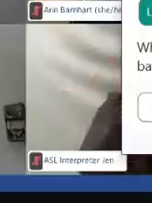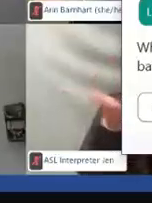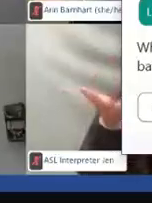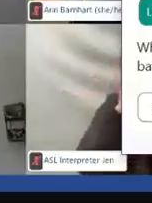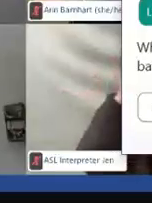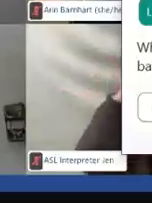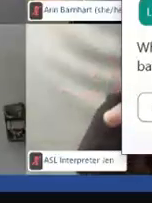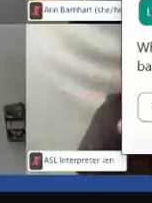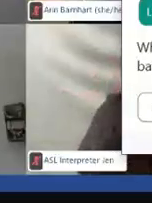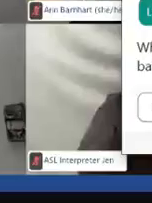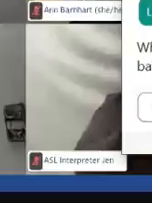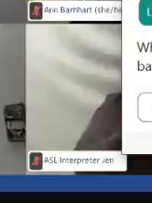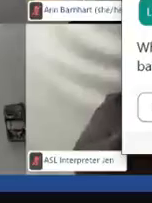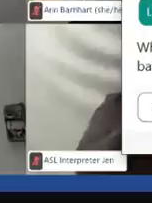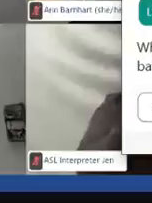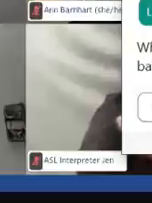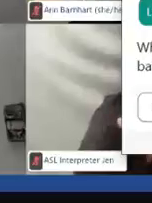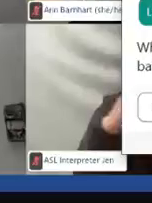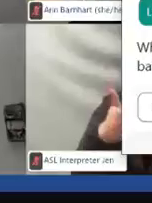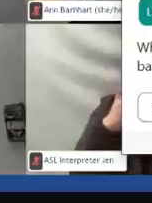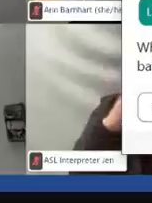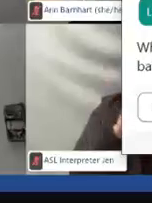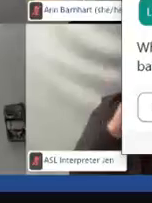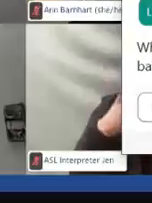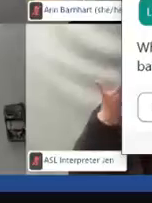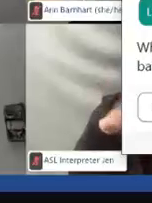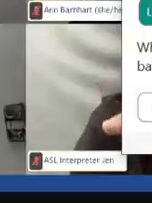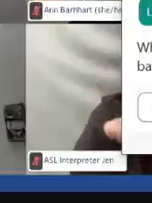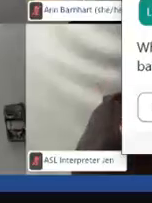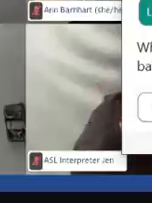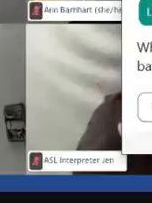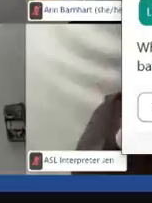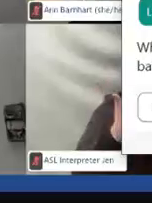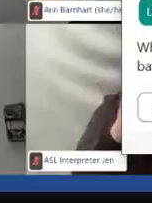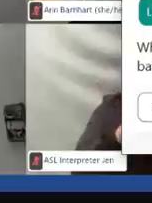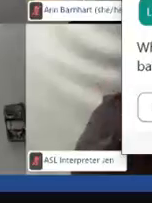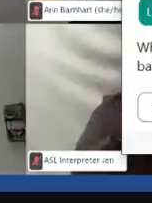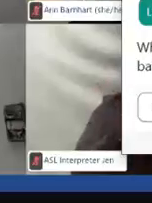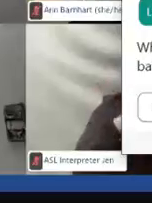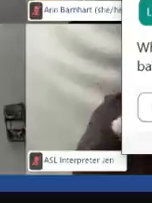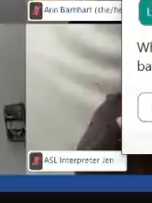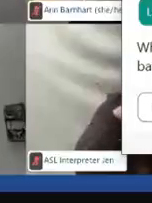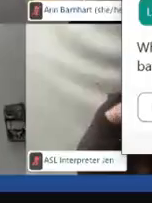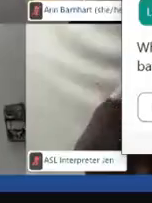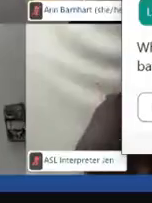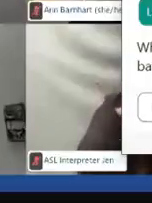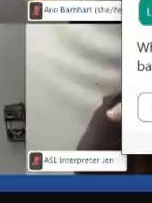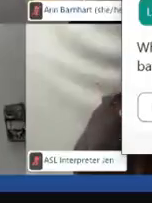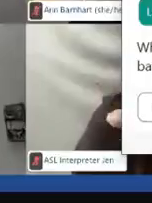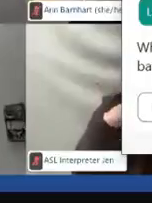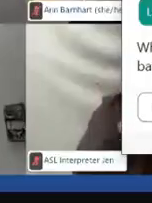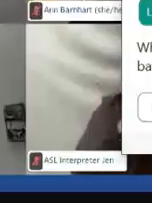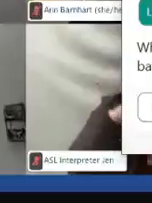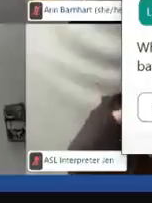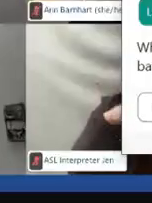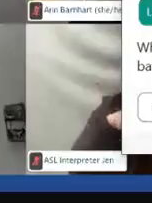to review plenty of time before the meeting, so you have a chance to review it before the meeting. And the second assumption is that everybody takes the